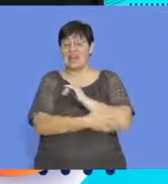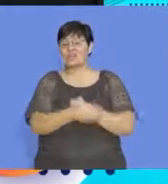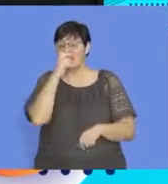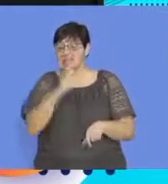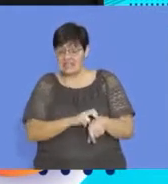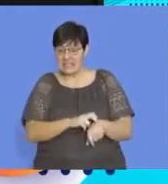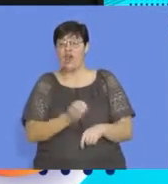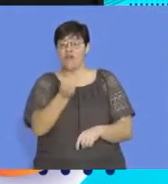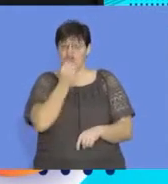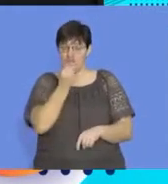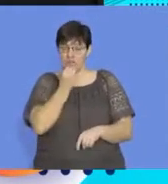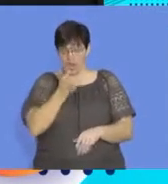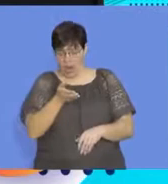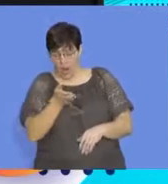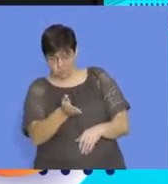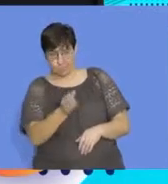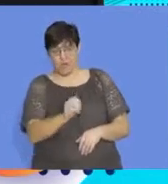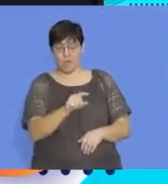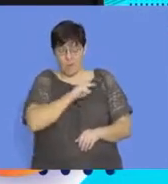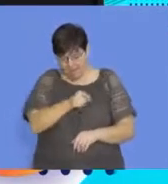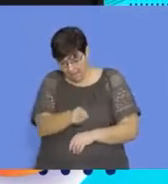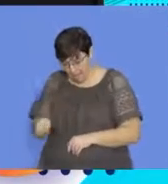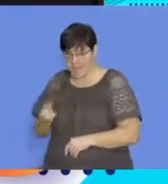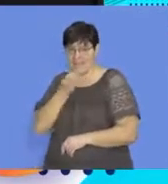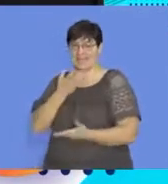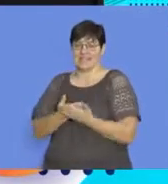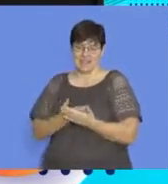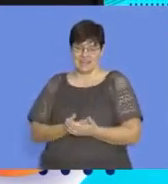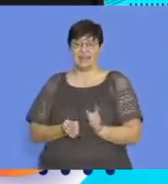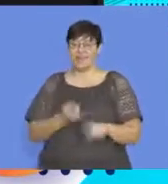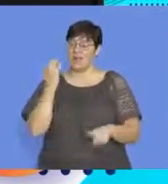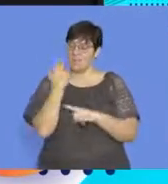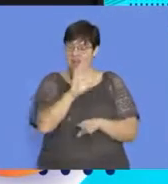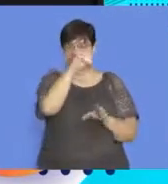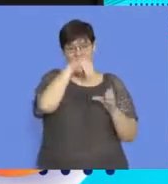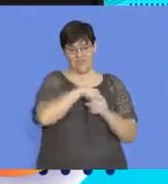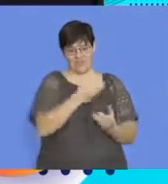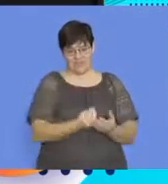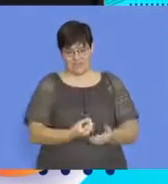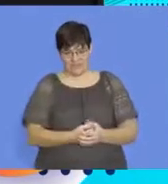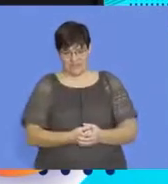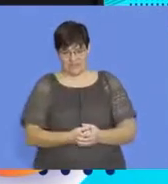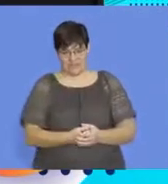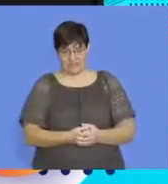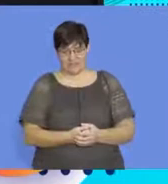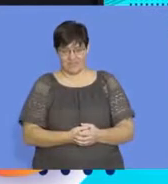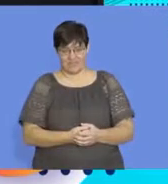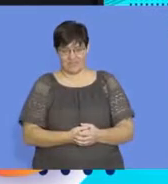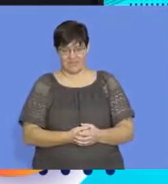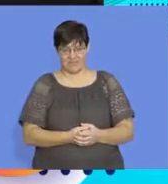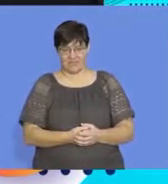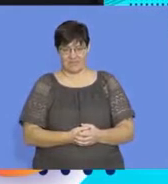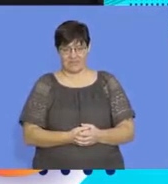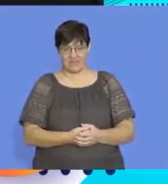people need to eat, and that is where plants come into play. Guys, not only, all right, are they